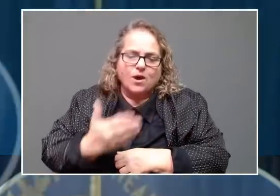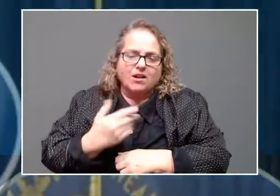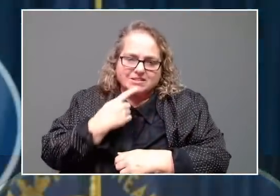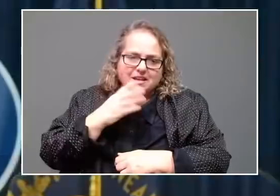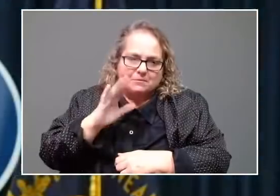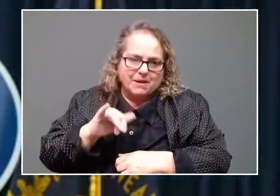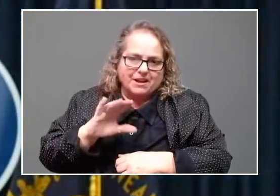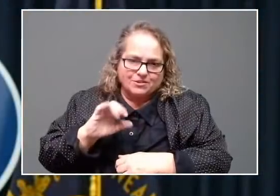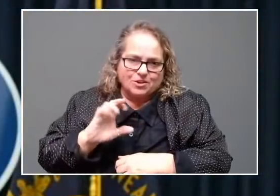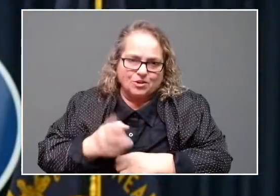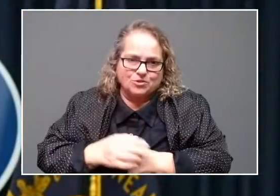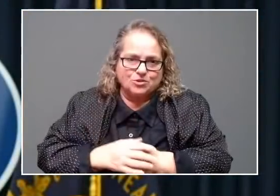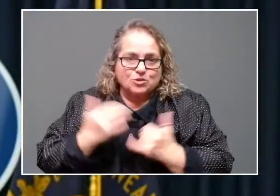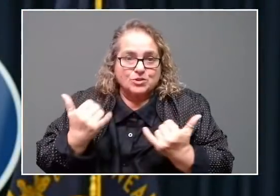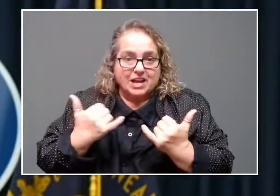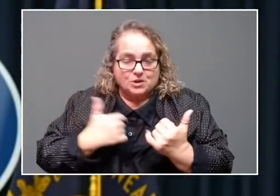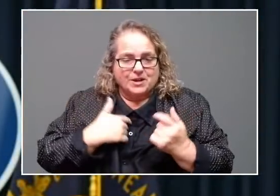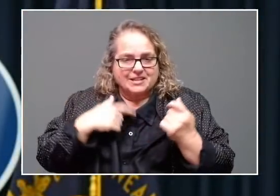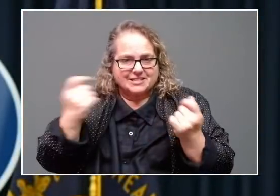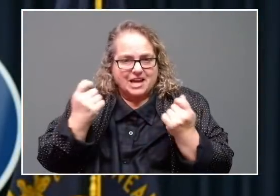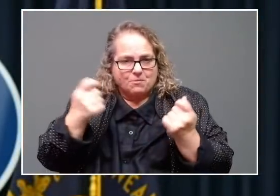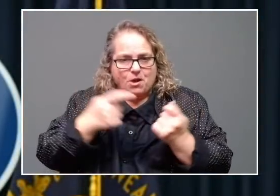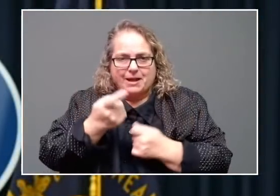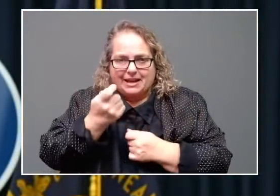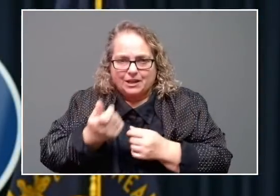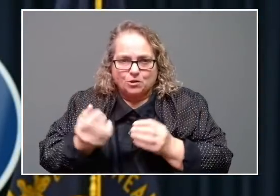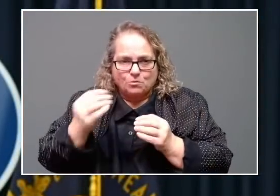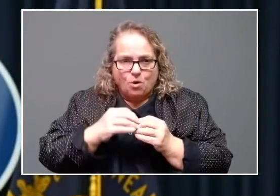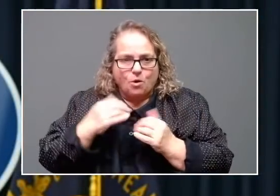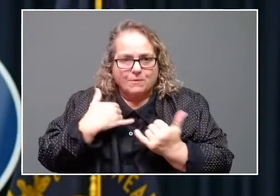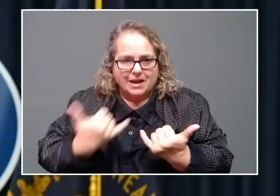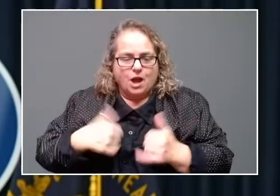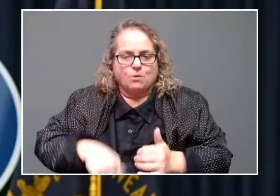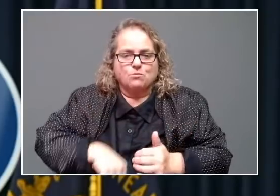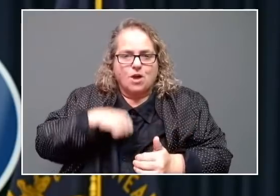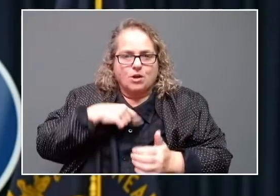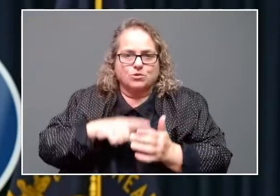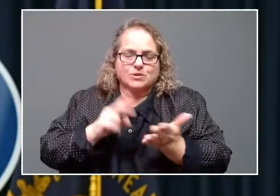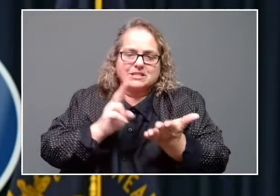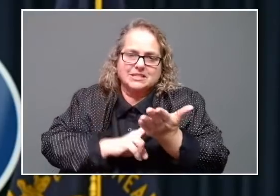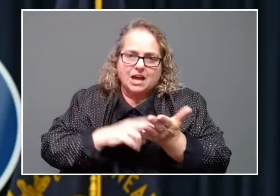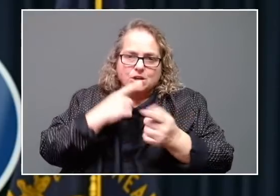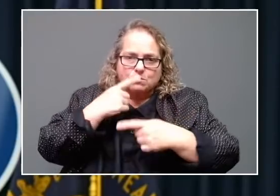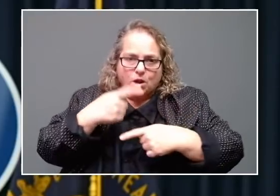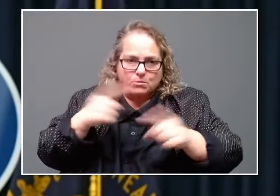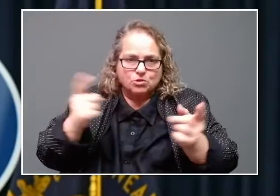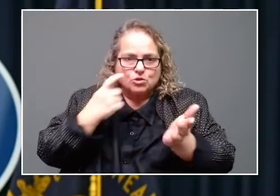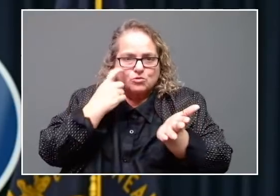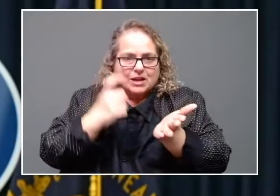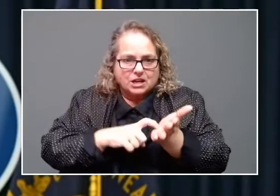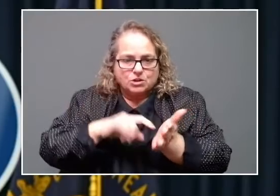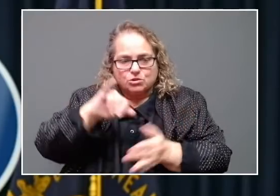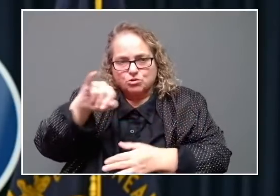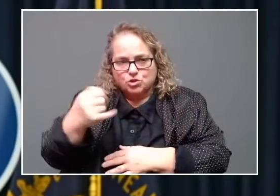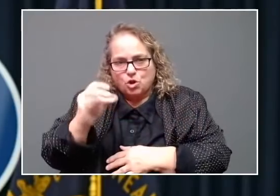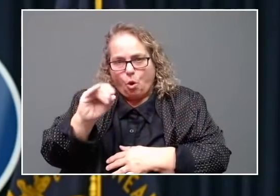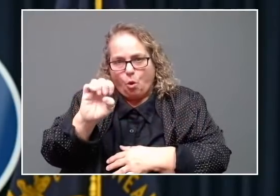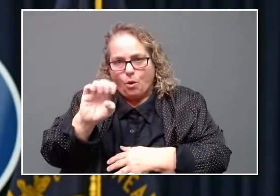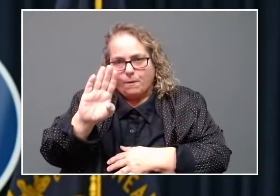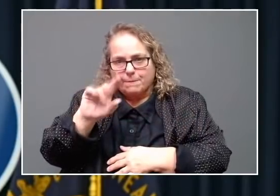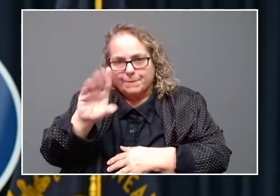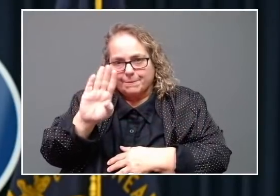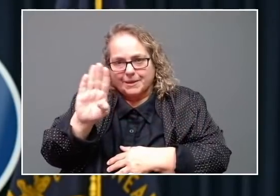Today, we're going to celebrate him just a little bit more. I'm now proud to sign a proclamation recognizing Joe B. Hall Day in the